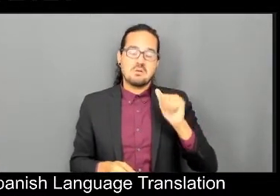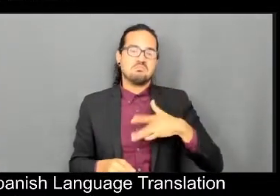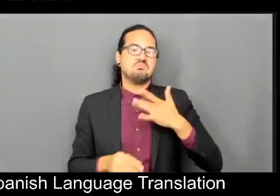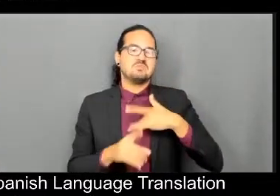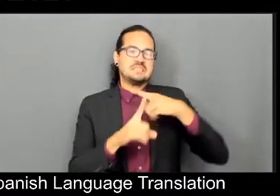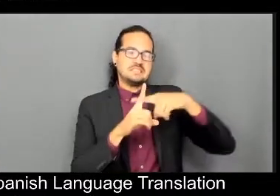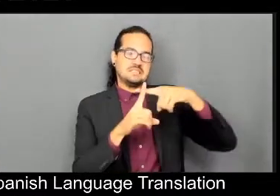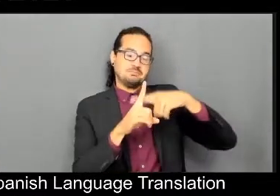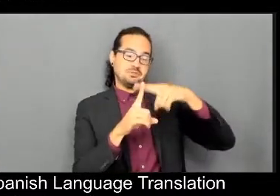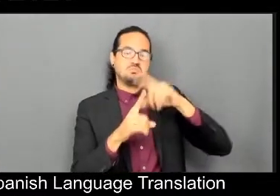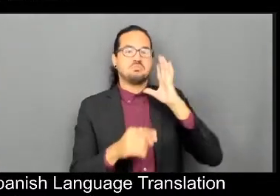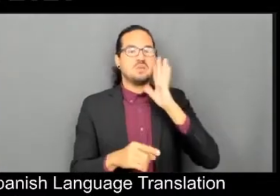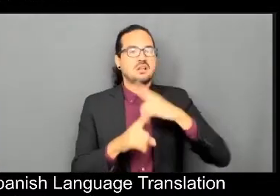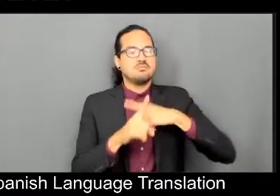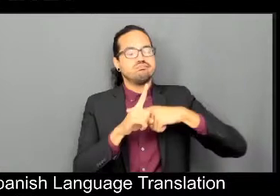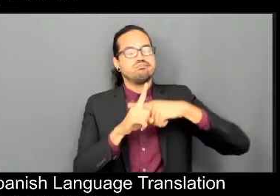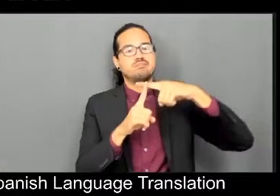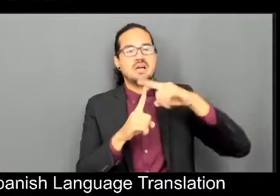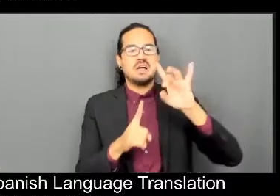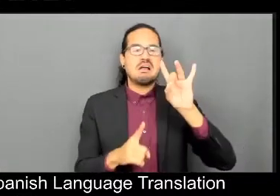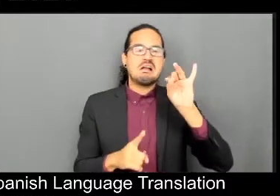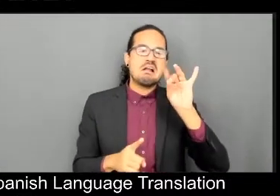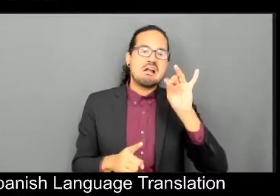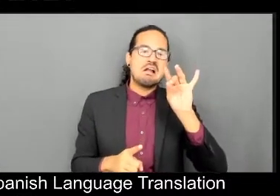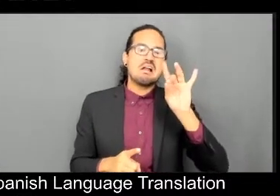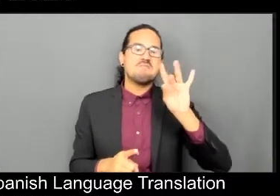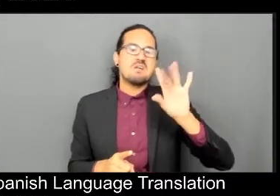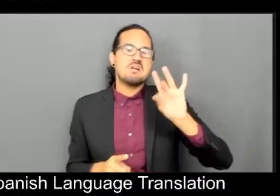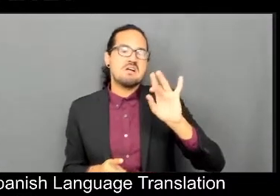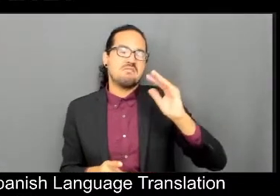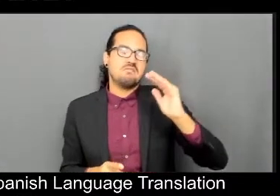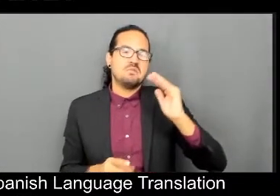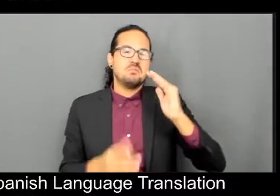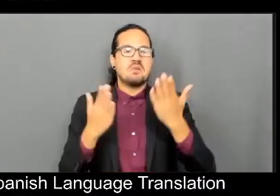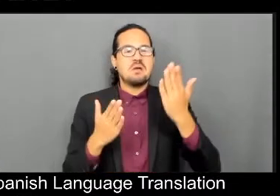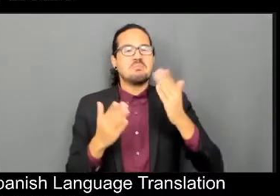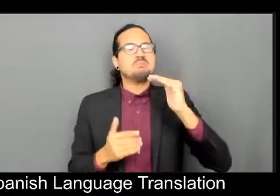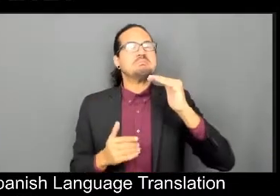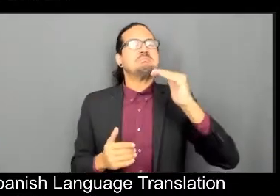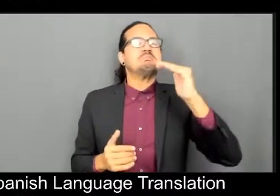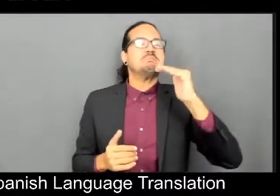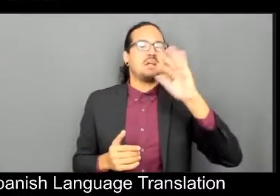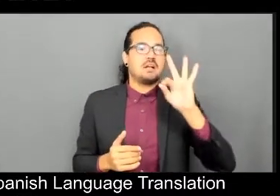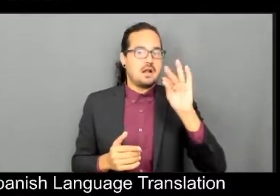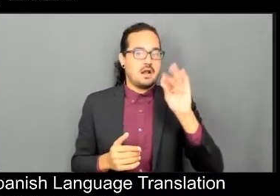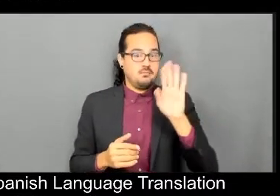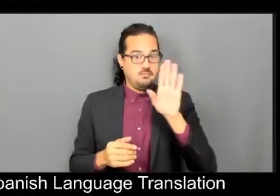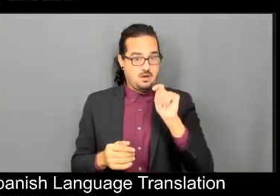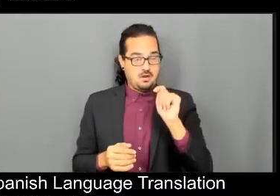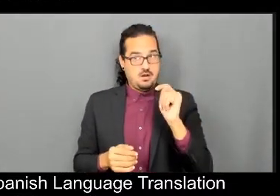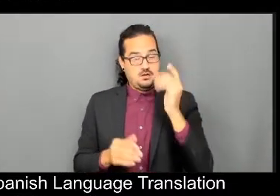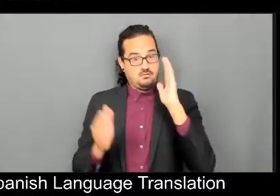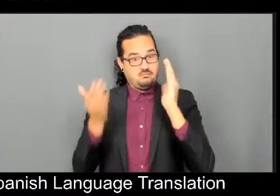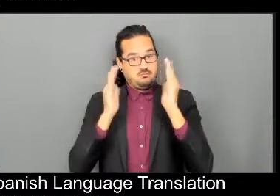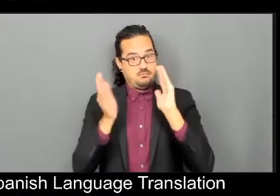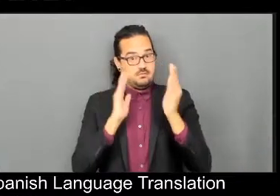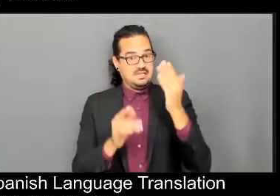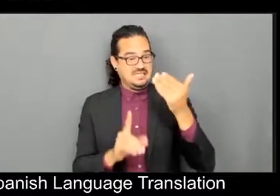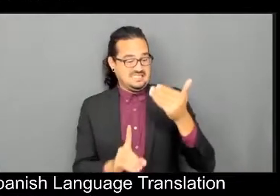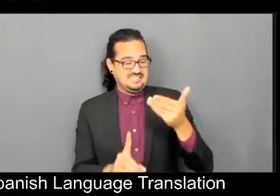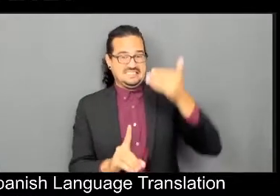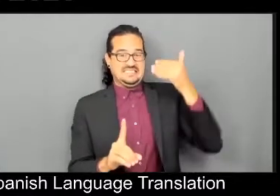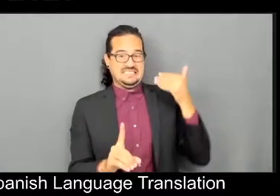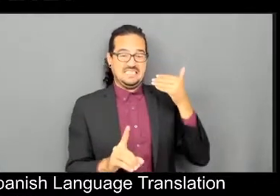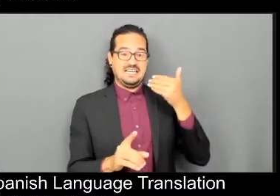forward. And looking at and making some comparisons to the last heat wave that hit this area in August 15th, so not too far away.